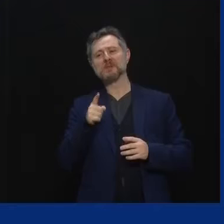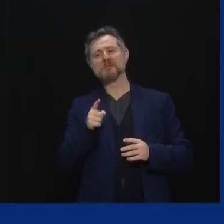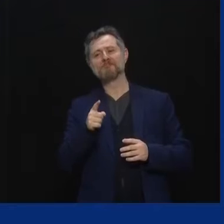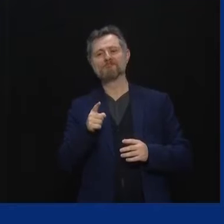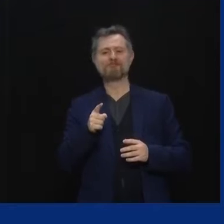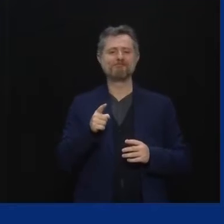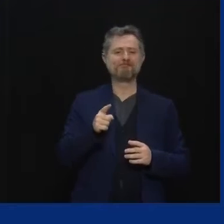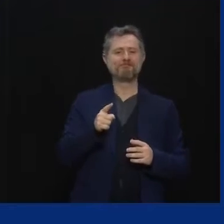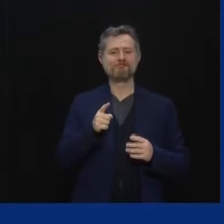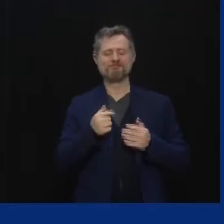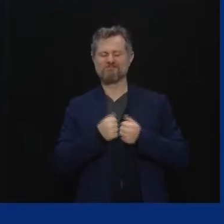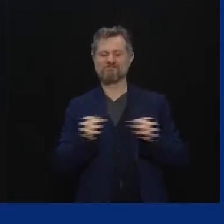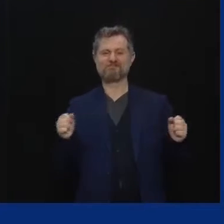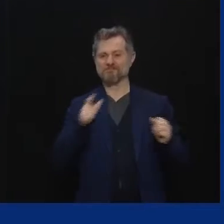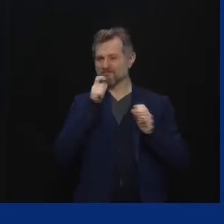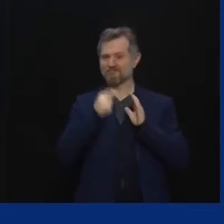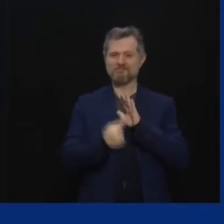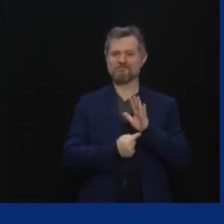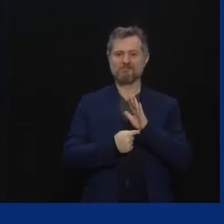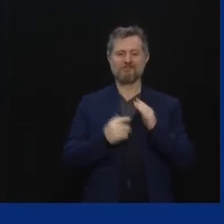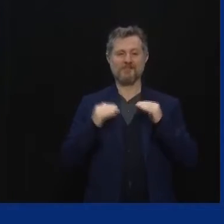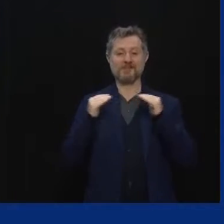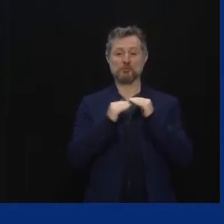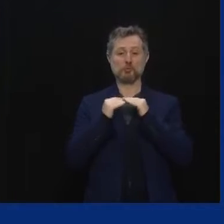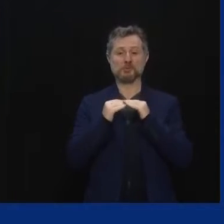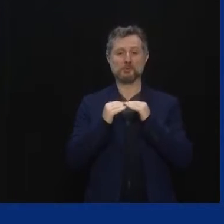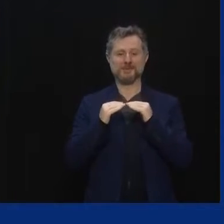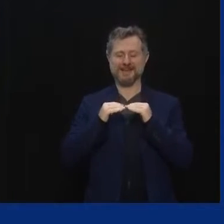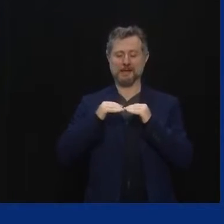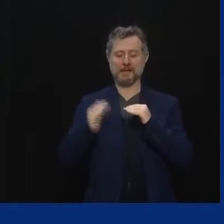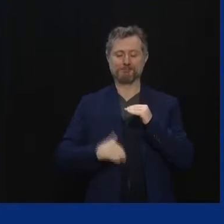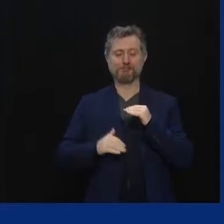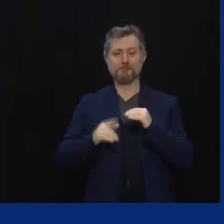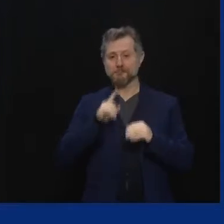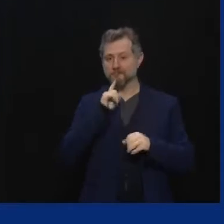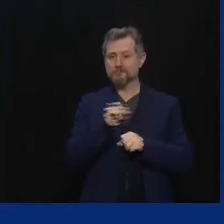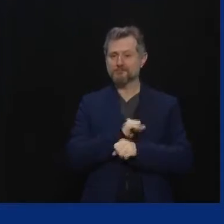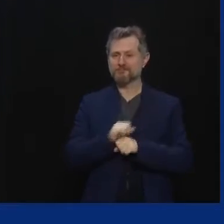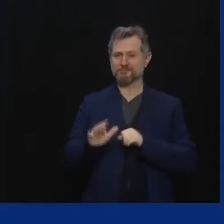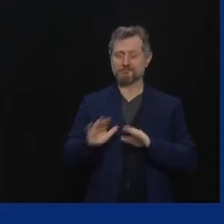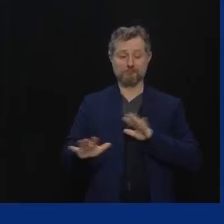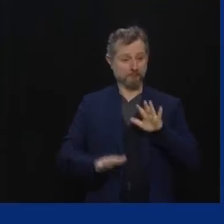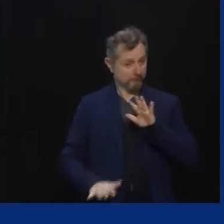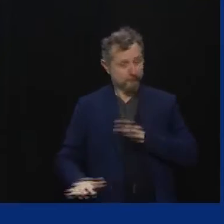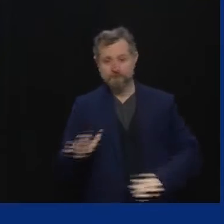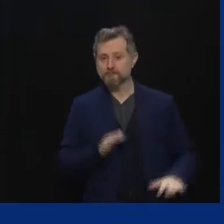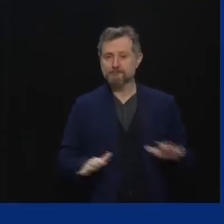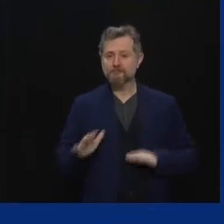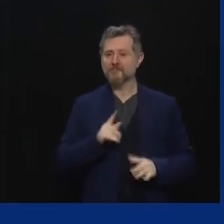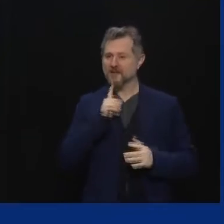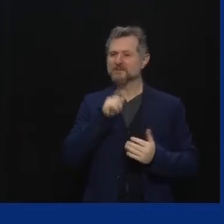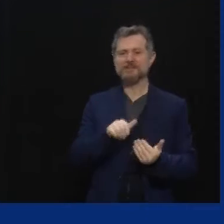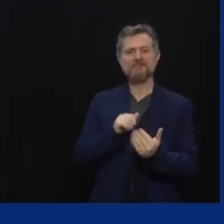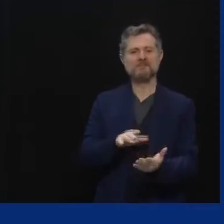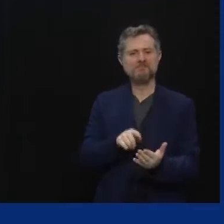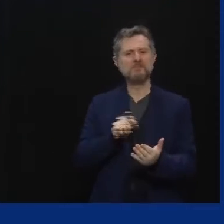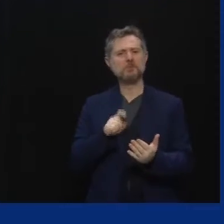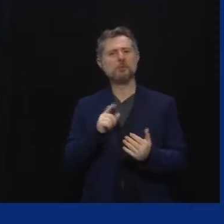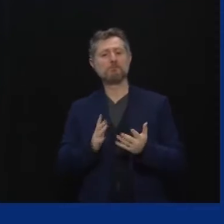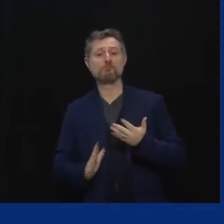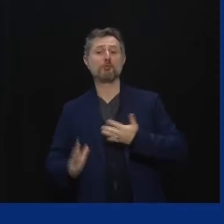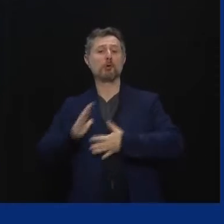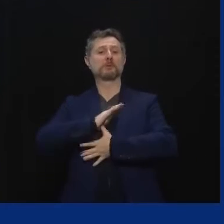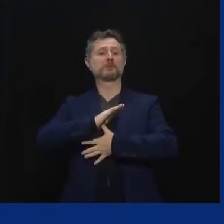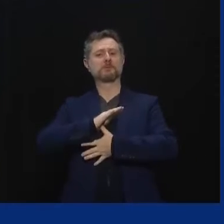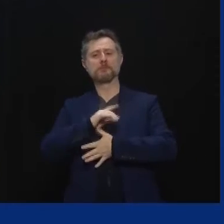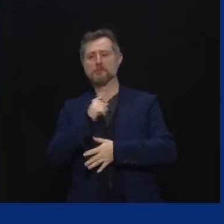unaddressed inequities. Confronting this pandemic is a top priority, but it's not just a novel virus. This